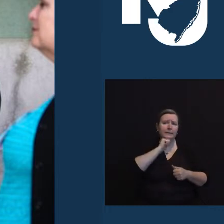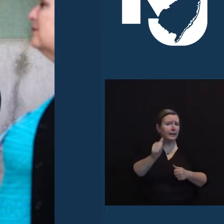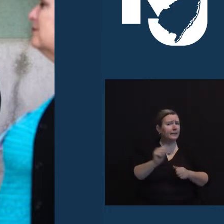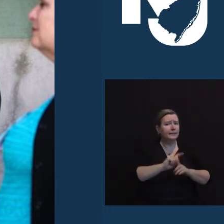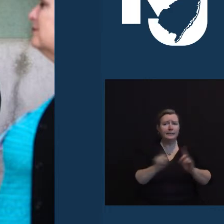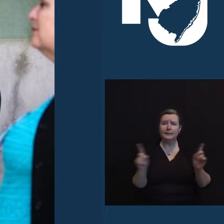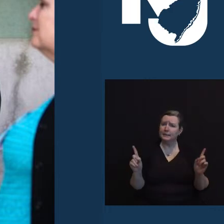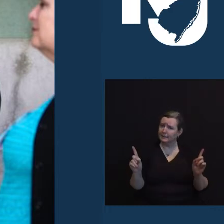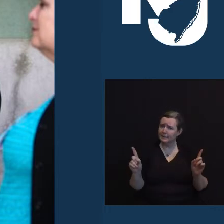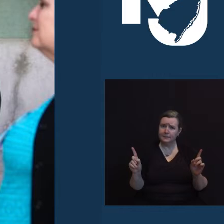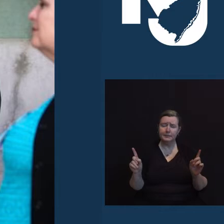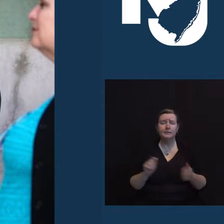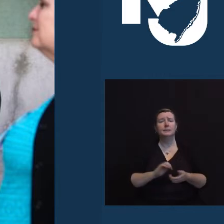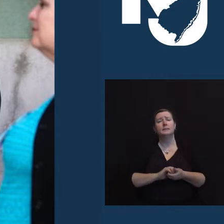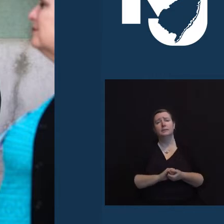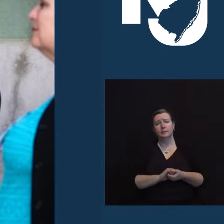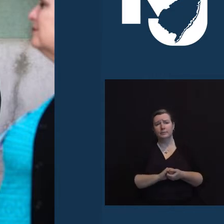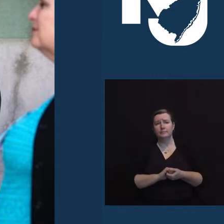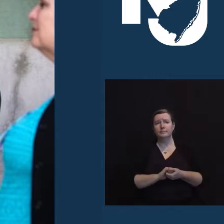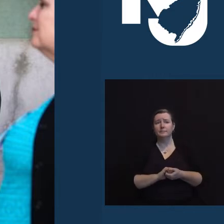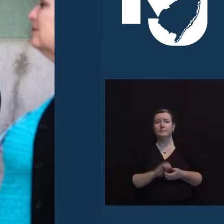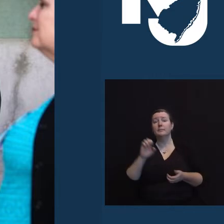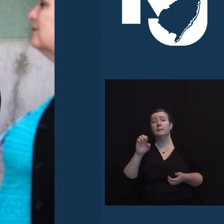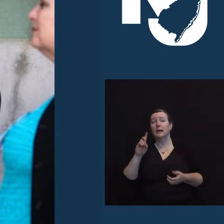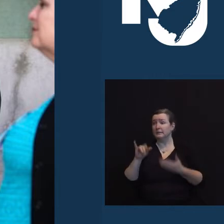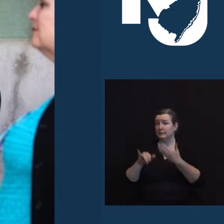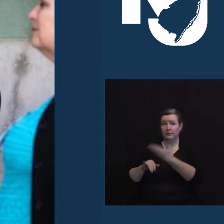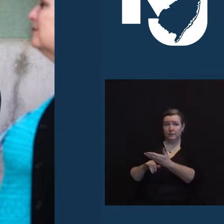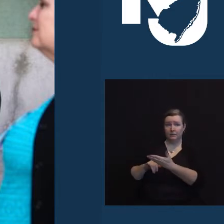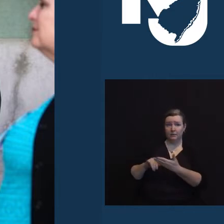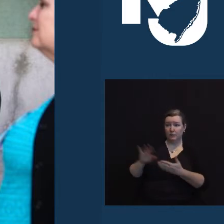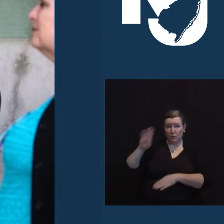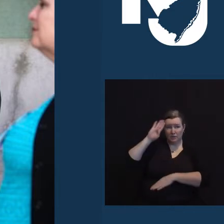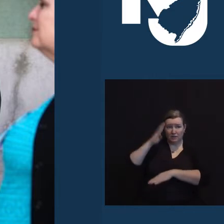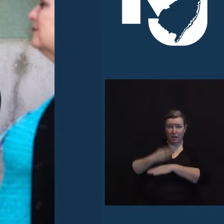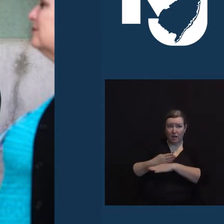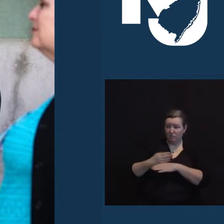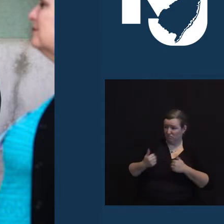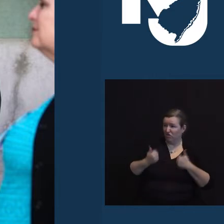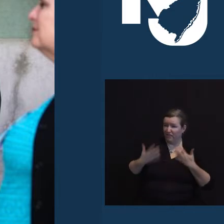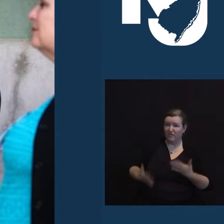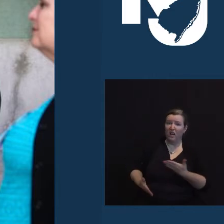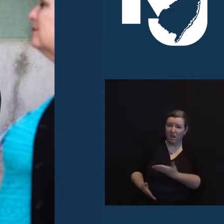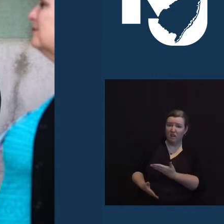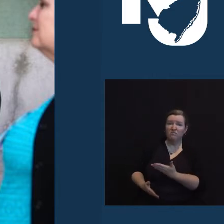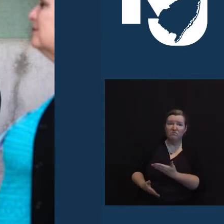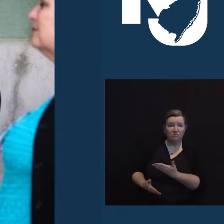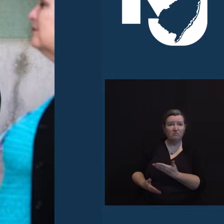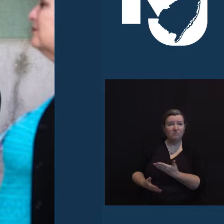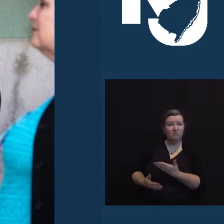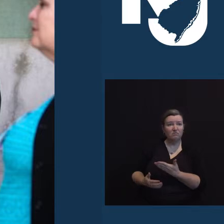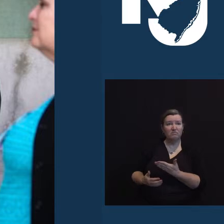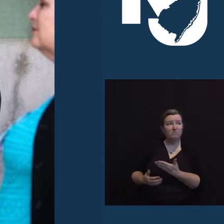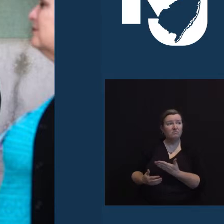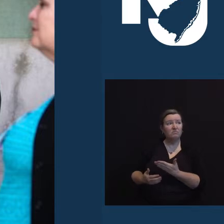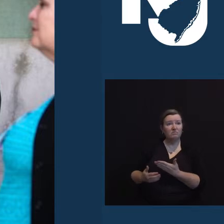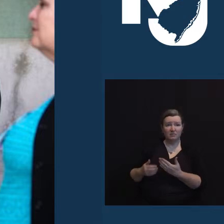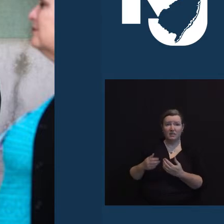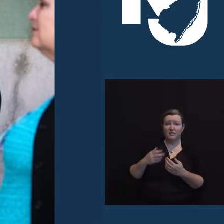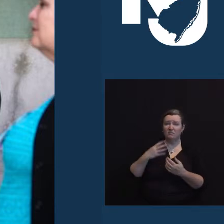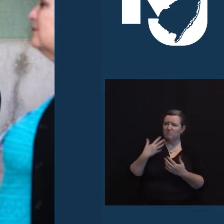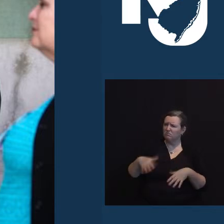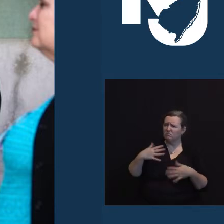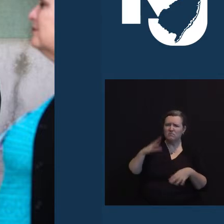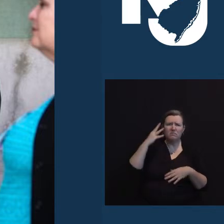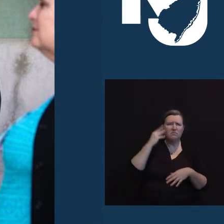survivors. And I know that you carry their legacy of ensuring that what the world came to grips with nearly 8 decades